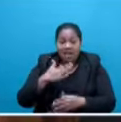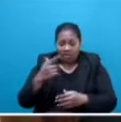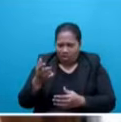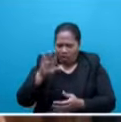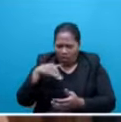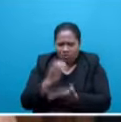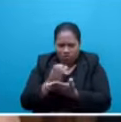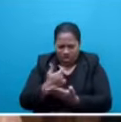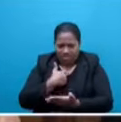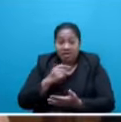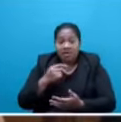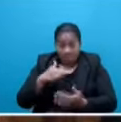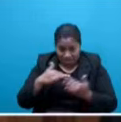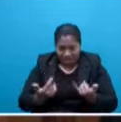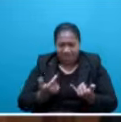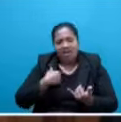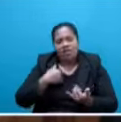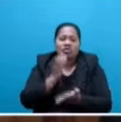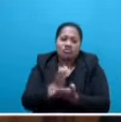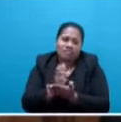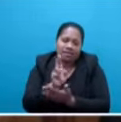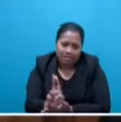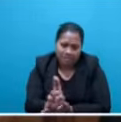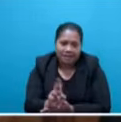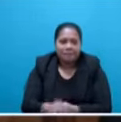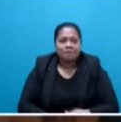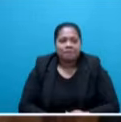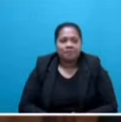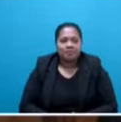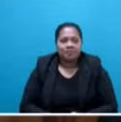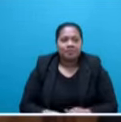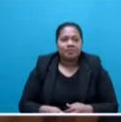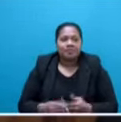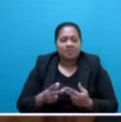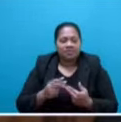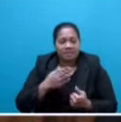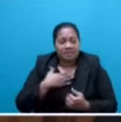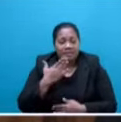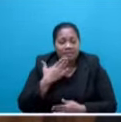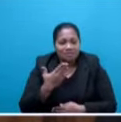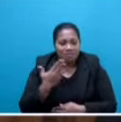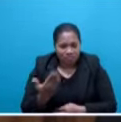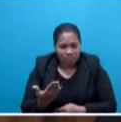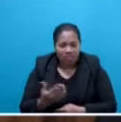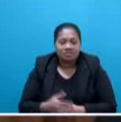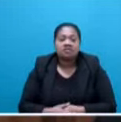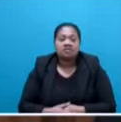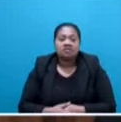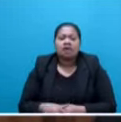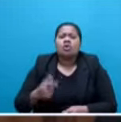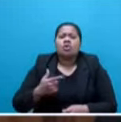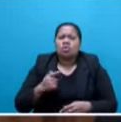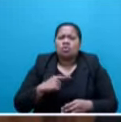Honorable Rote Kepa, in her speech, with limited facts and knowledge, raised questions, two questions. Why are we